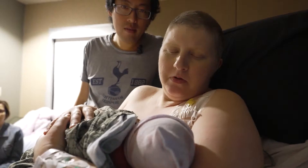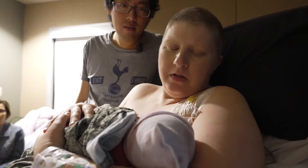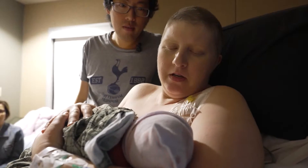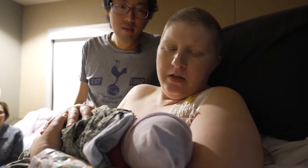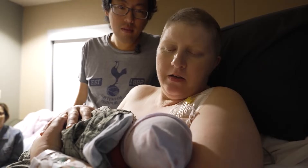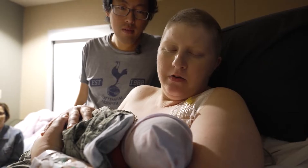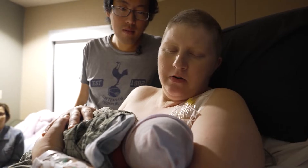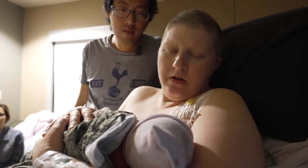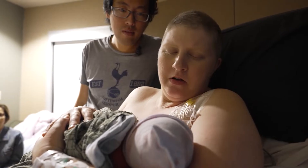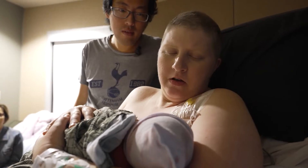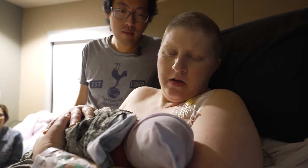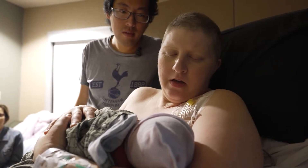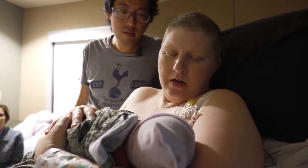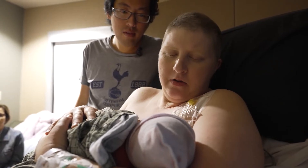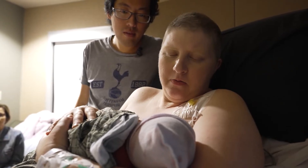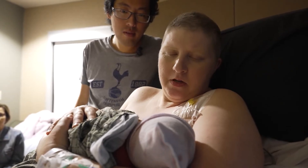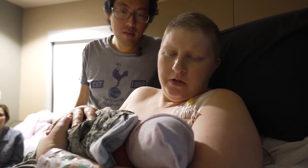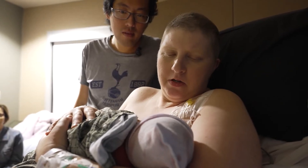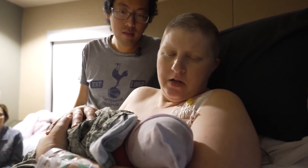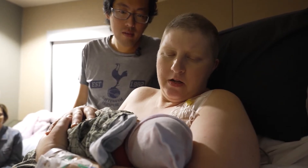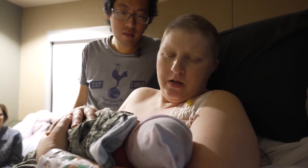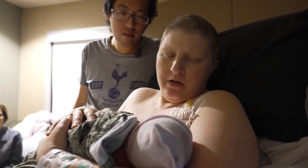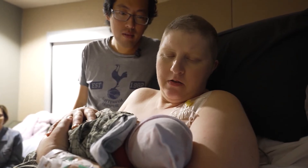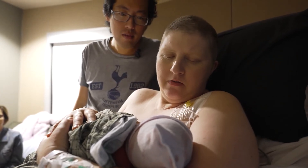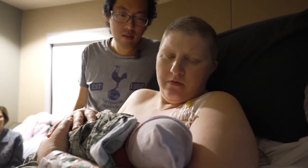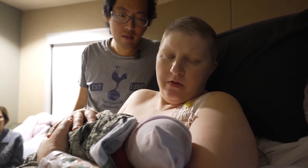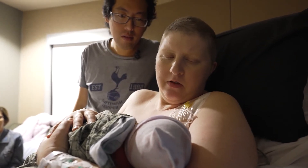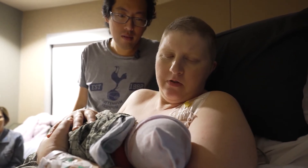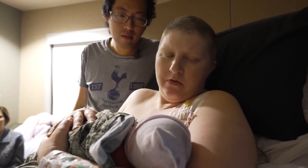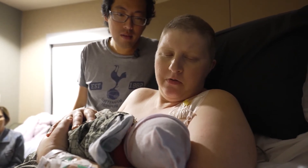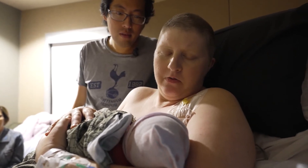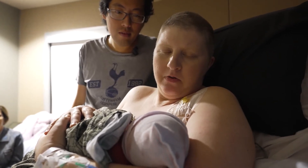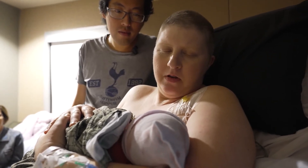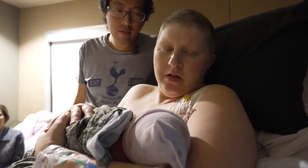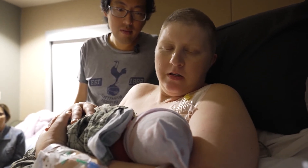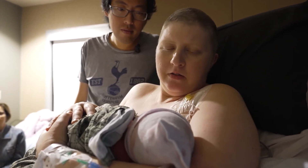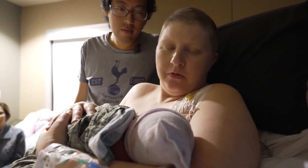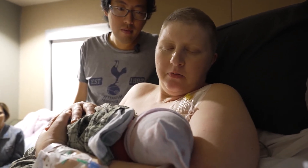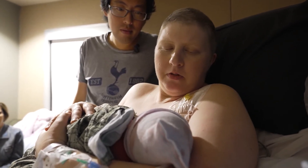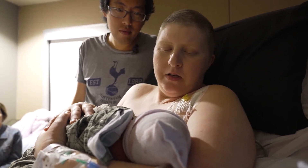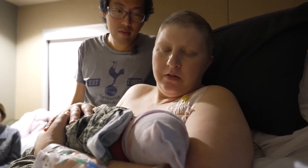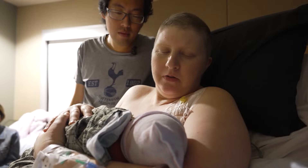your husband, Alan. It just must have been so incredible to finally meet her.